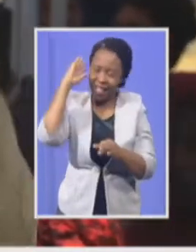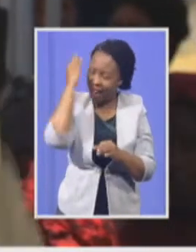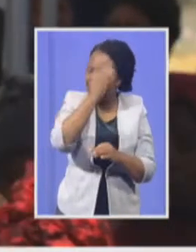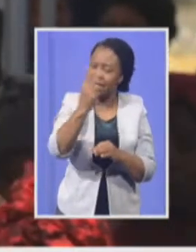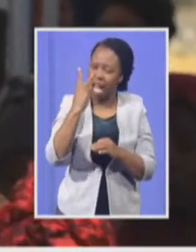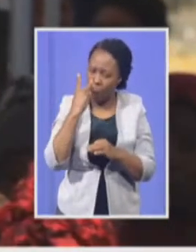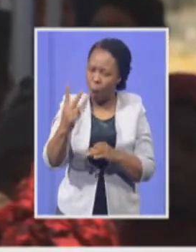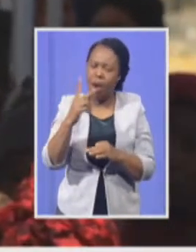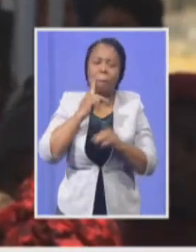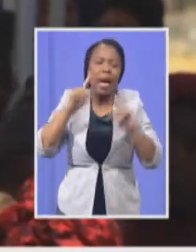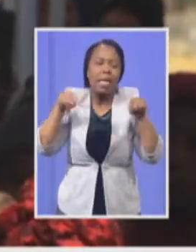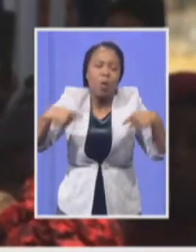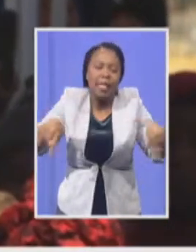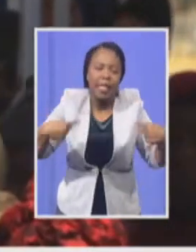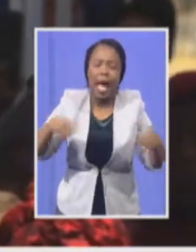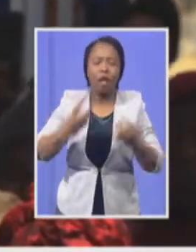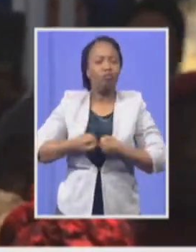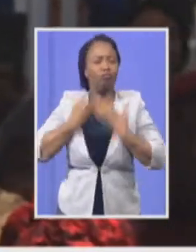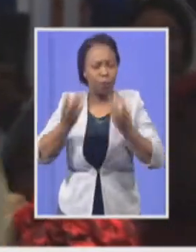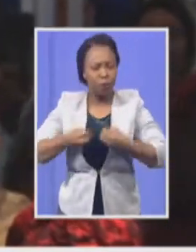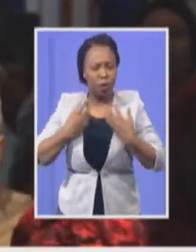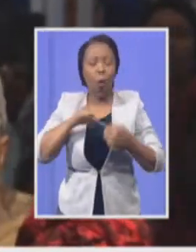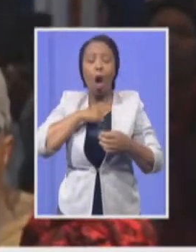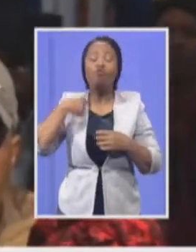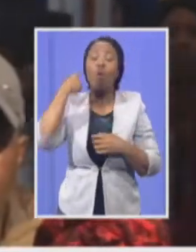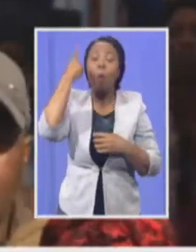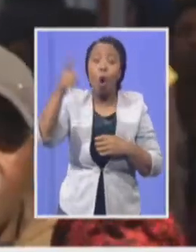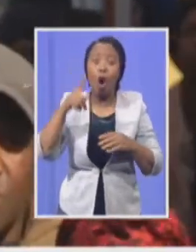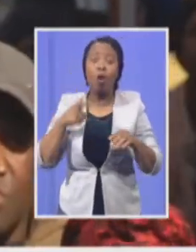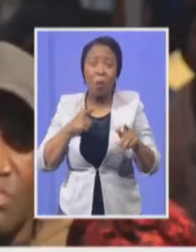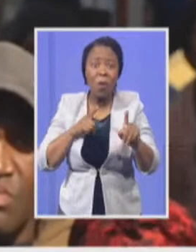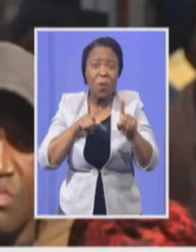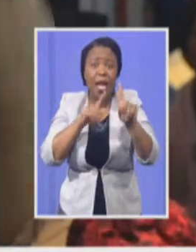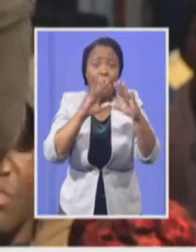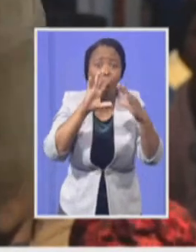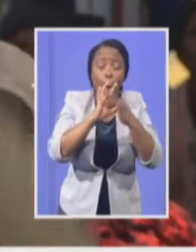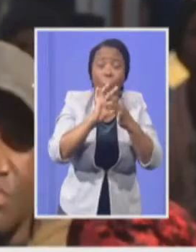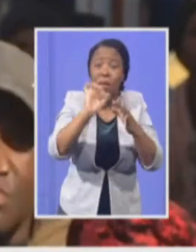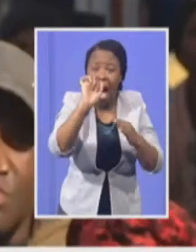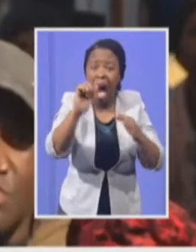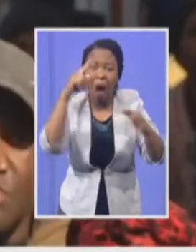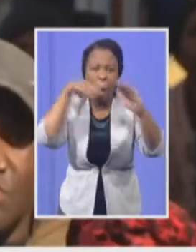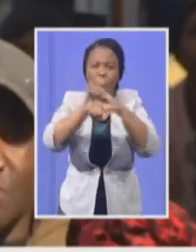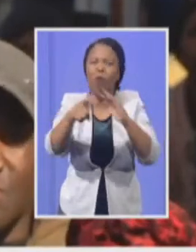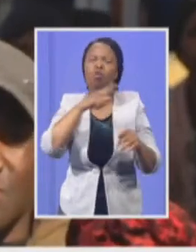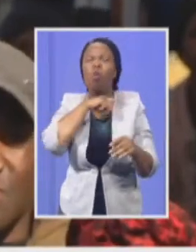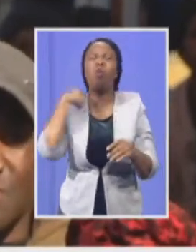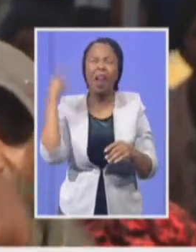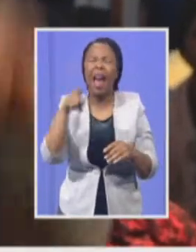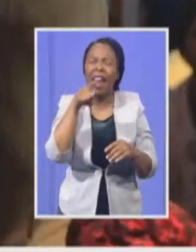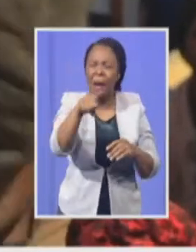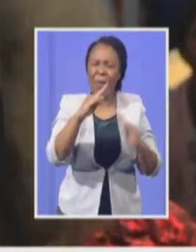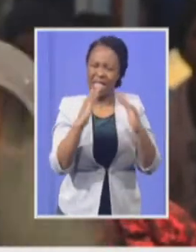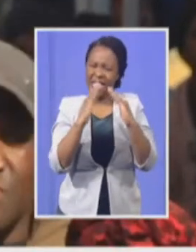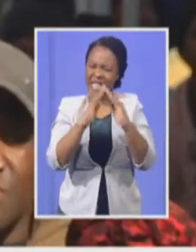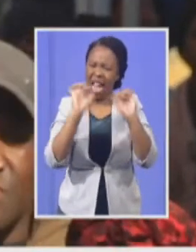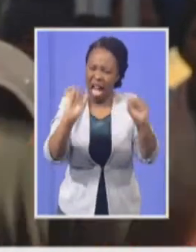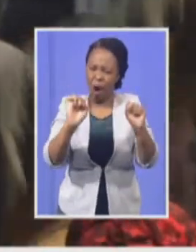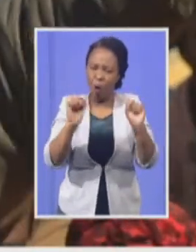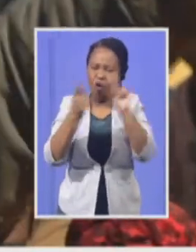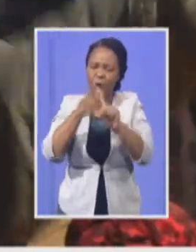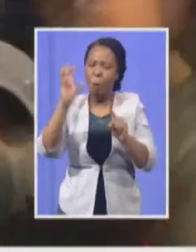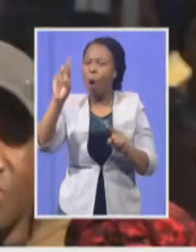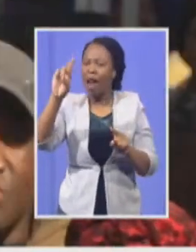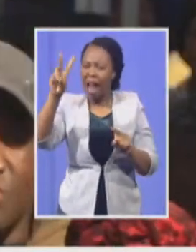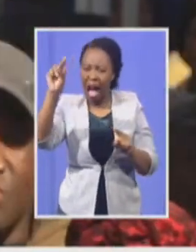tshaba ho bua hobane ho sane ba tla be ba o lata ka tlung ba tlo o bolaela ka tlung o tloha o ya Orlando police